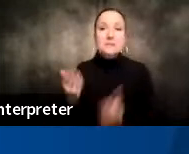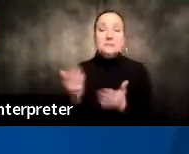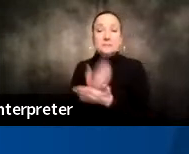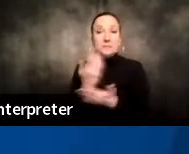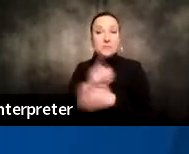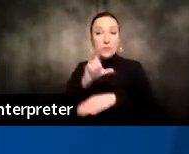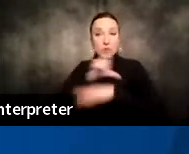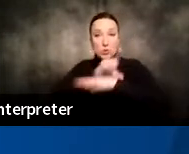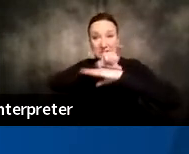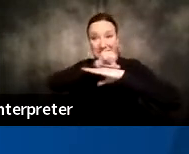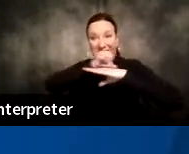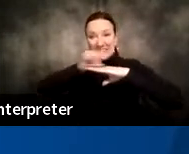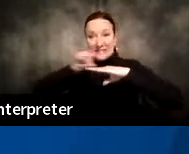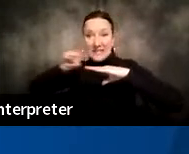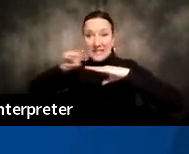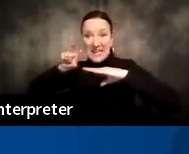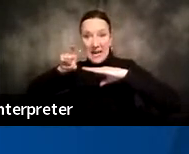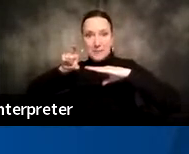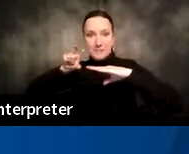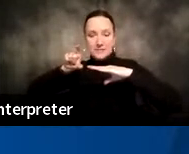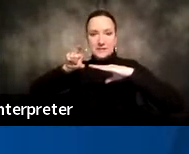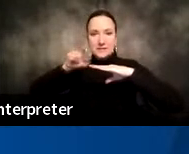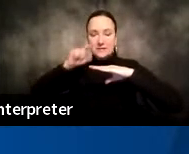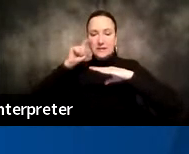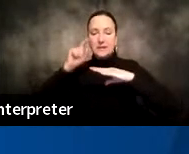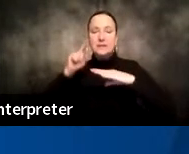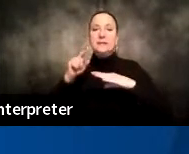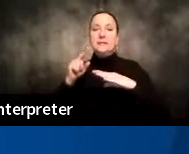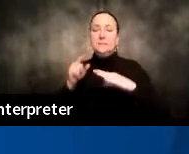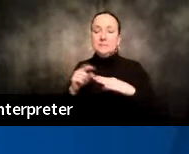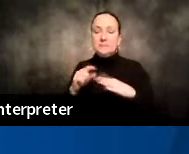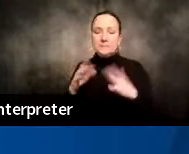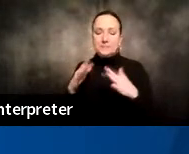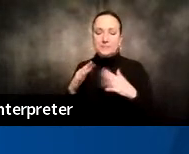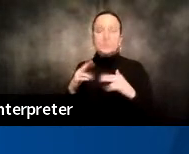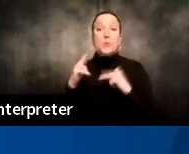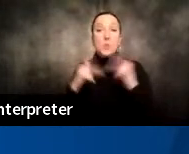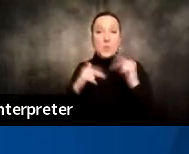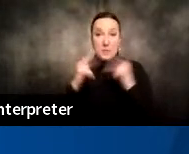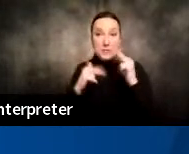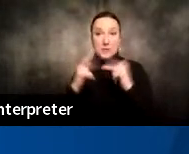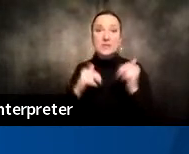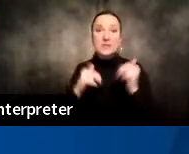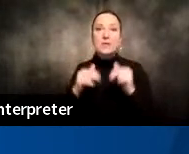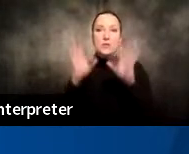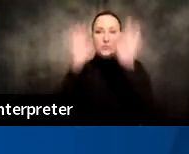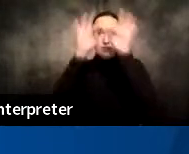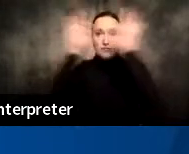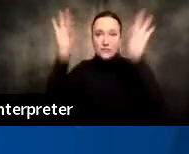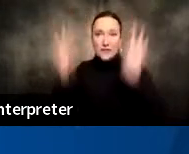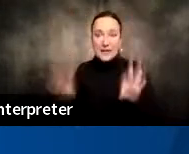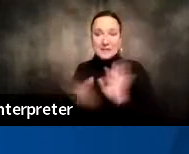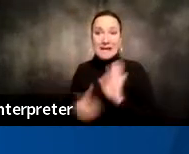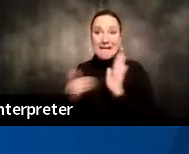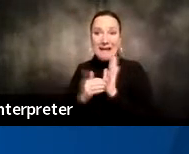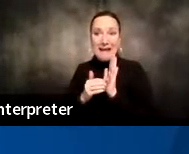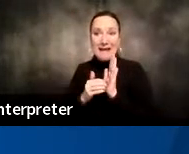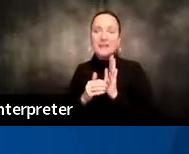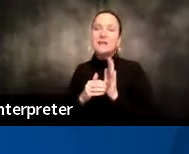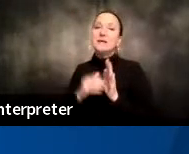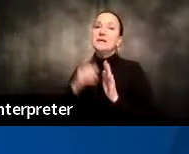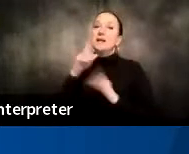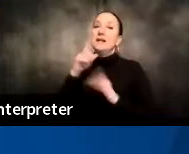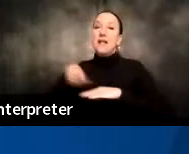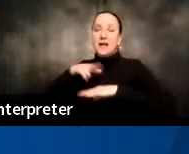to level that foundation. Again, as the building was reframed, that is when we found out that